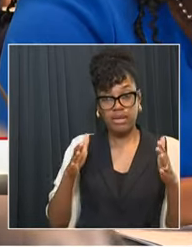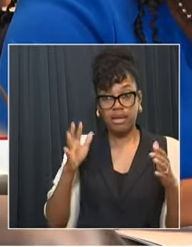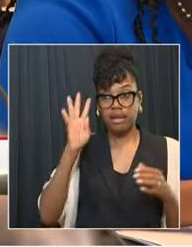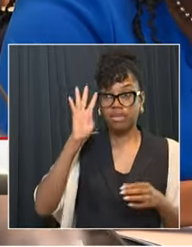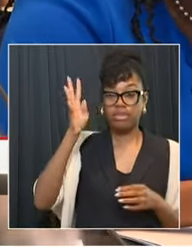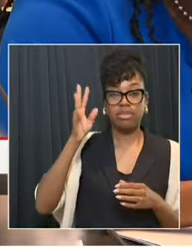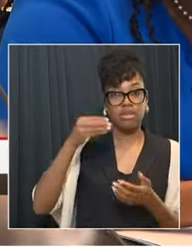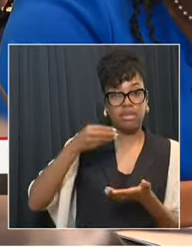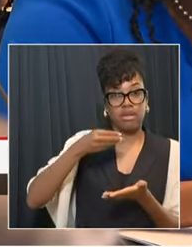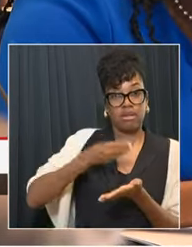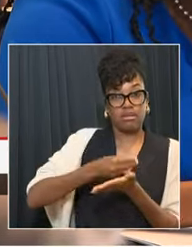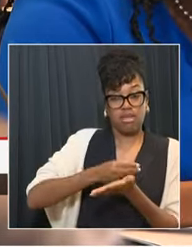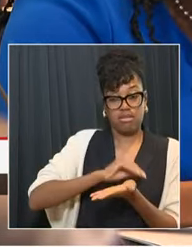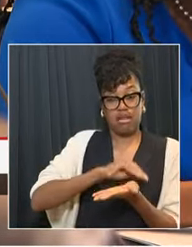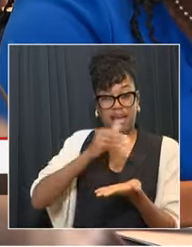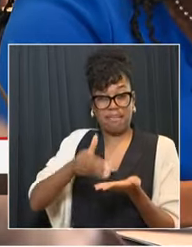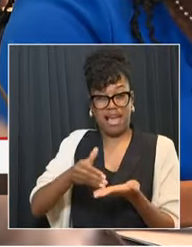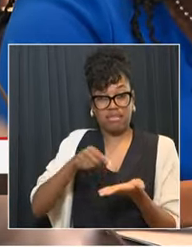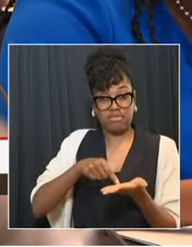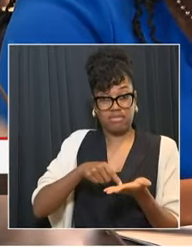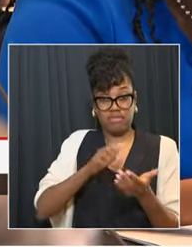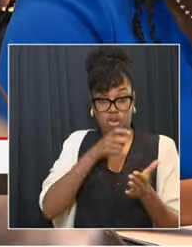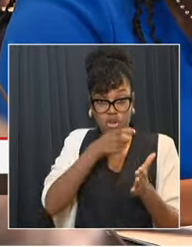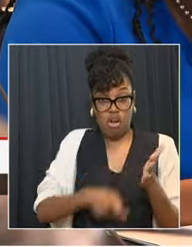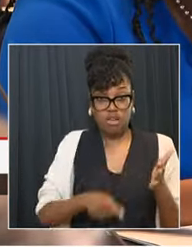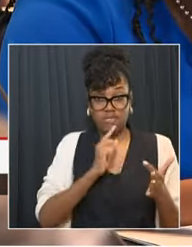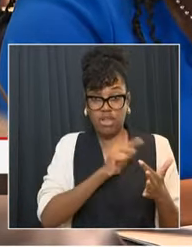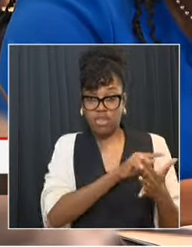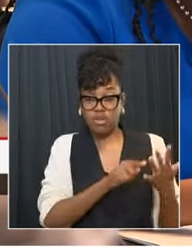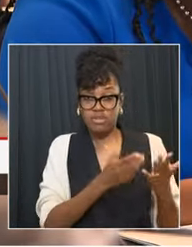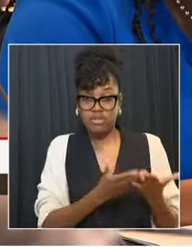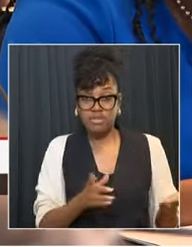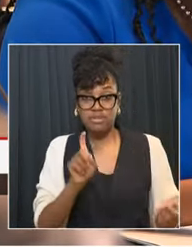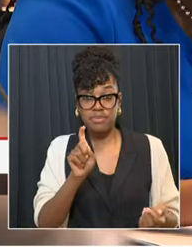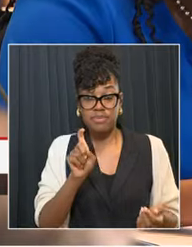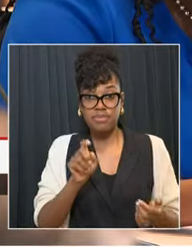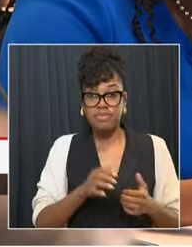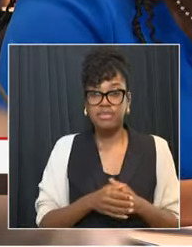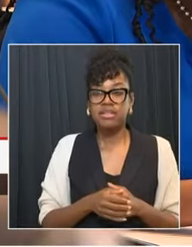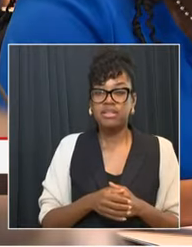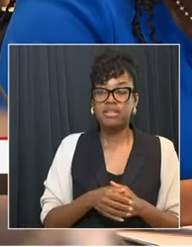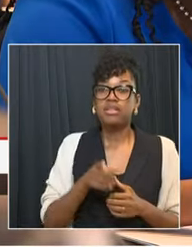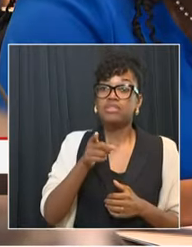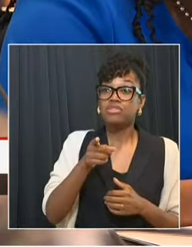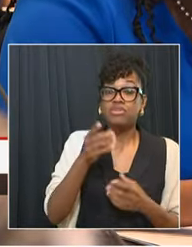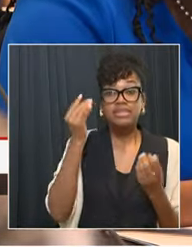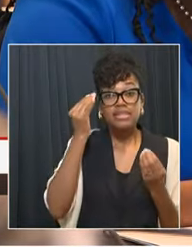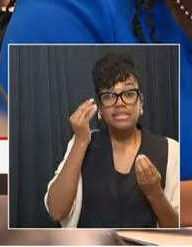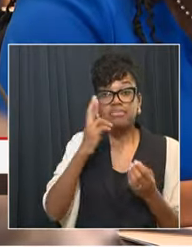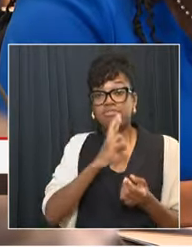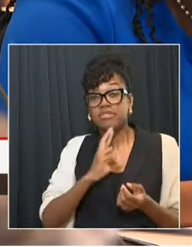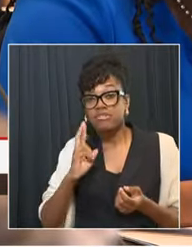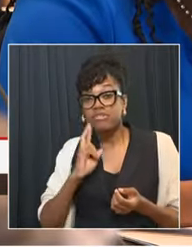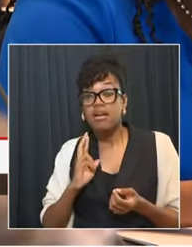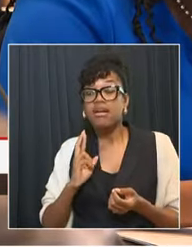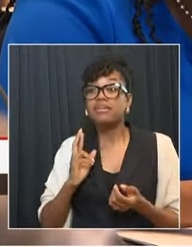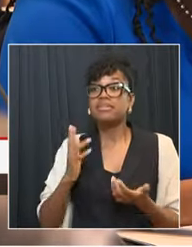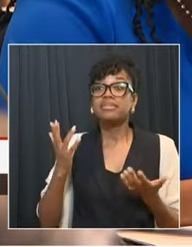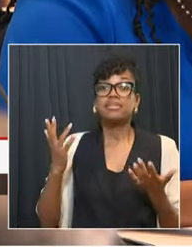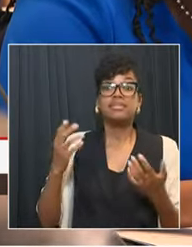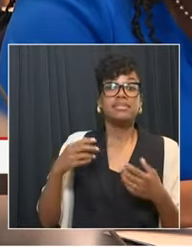what that would cost? Are we thinking about also using our restaurants as well as